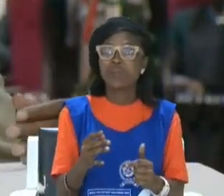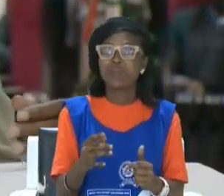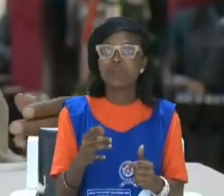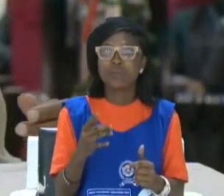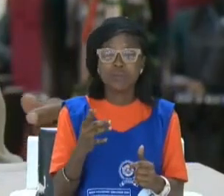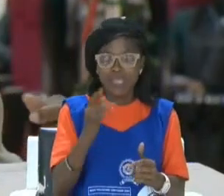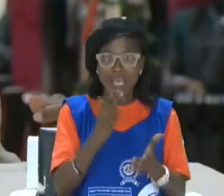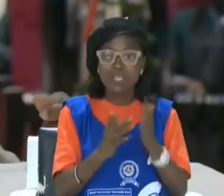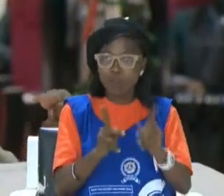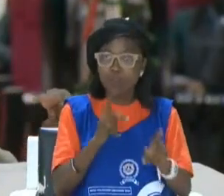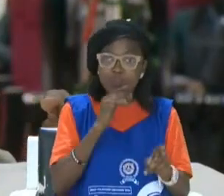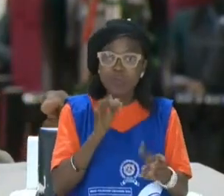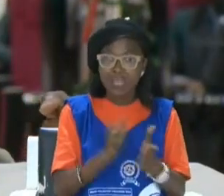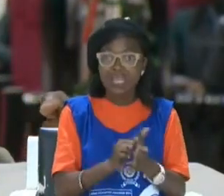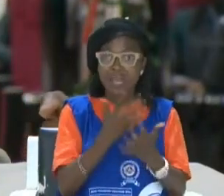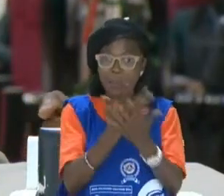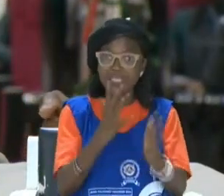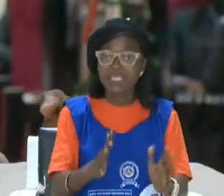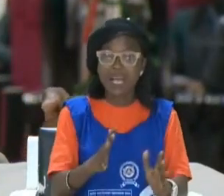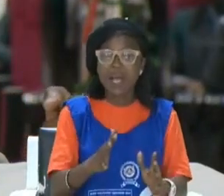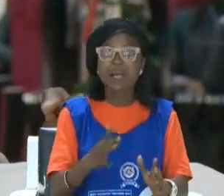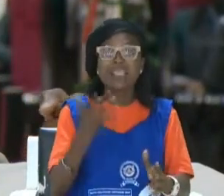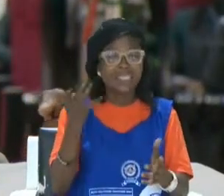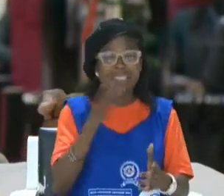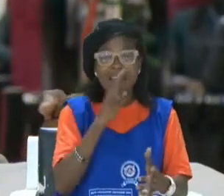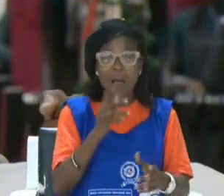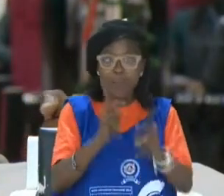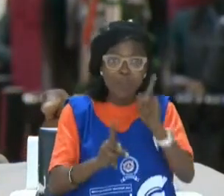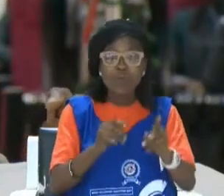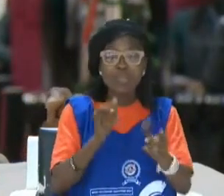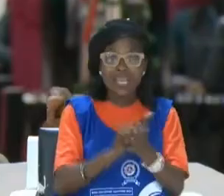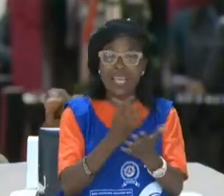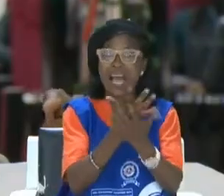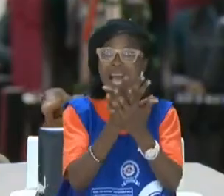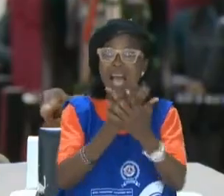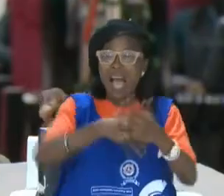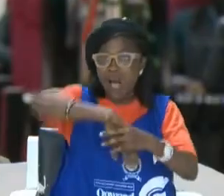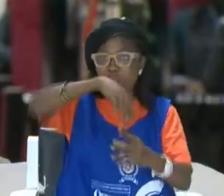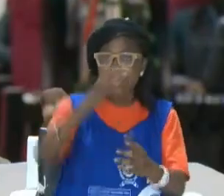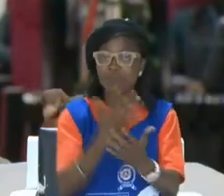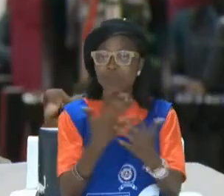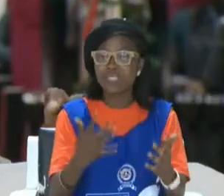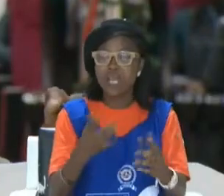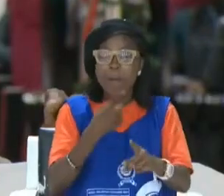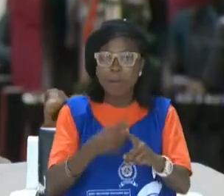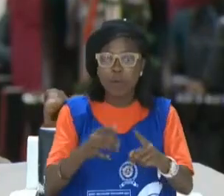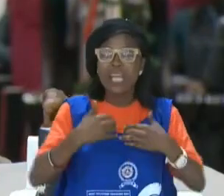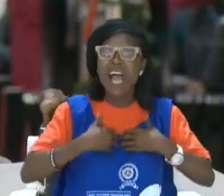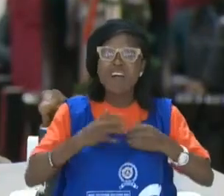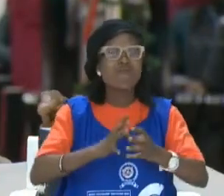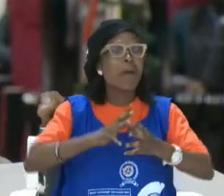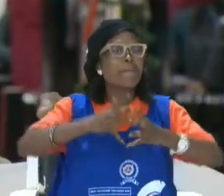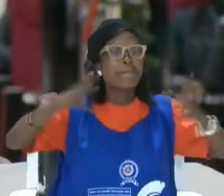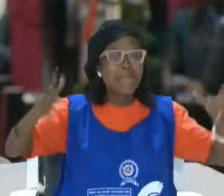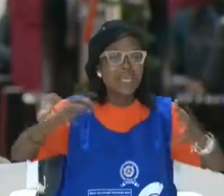know. There are people outside the prison that are bigger prisoners.